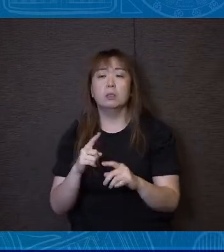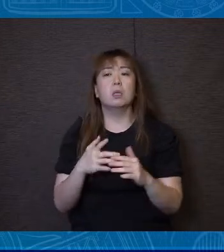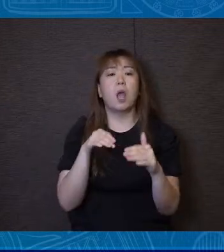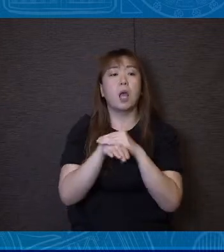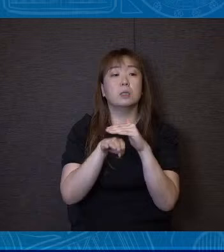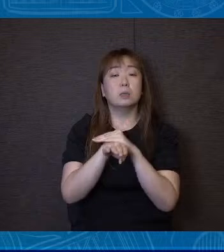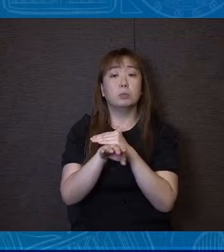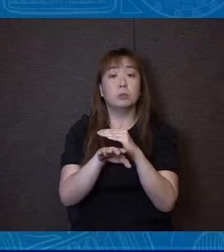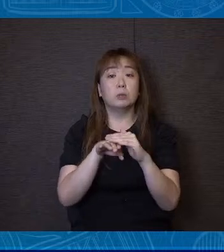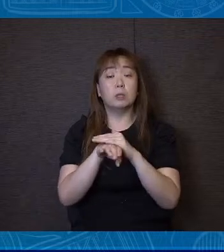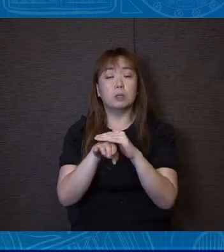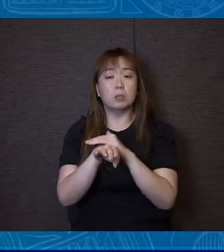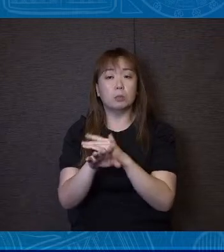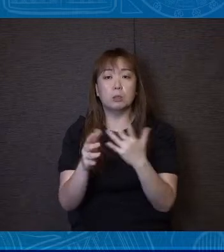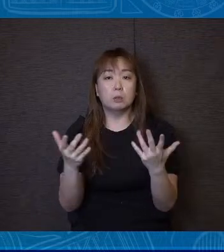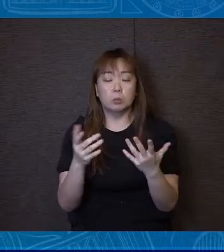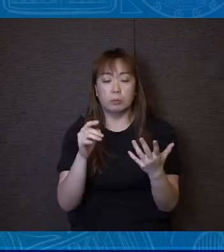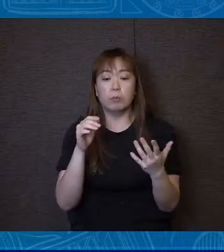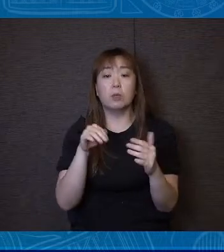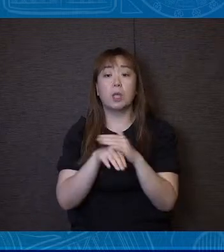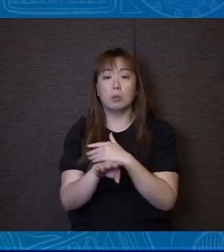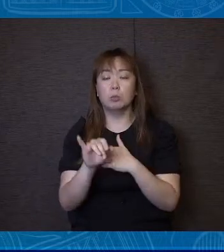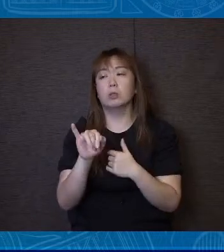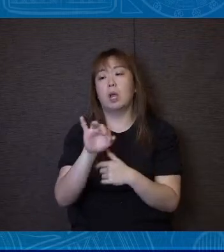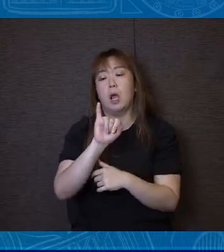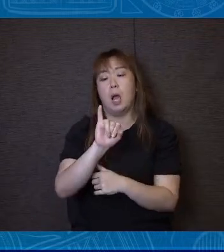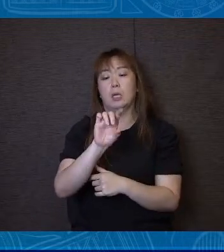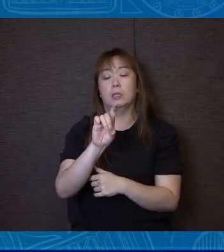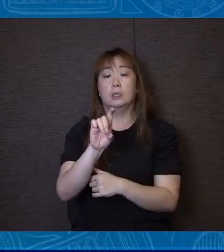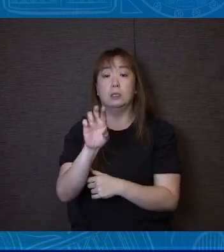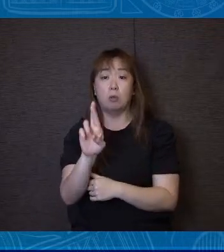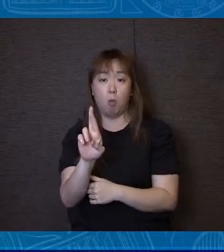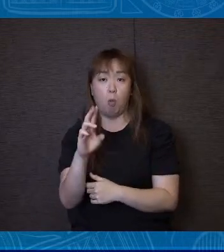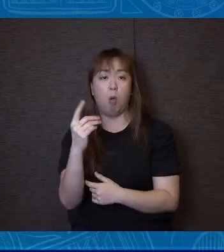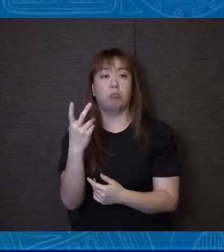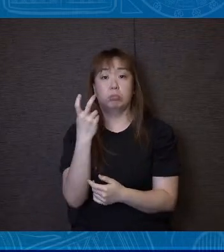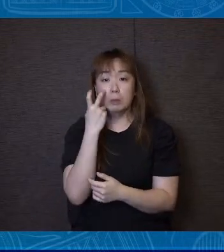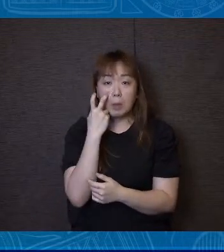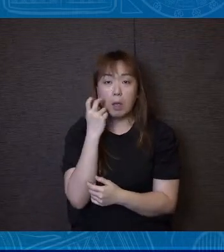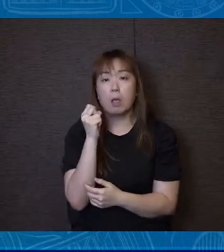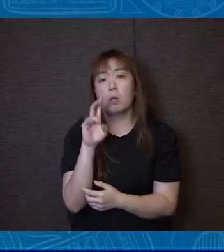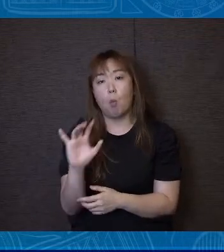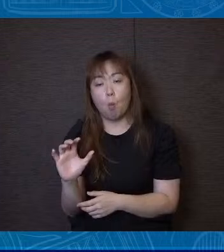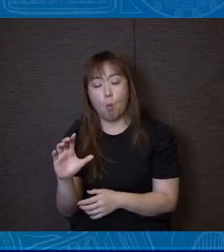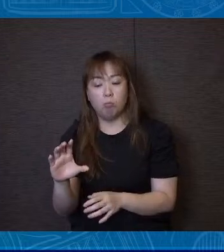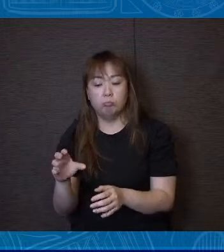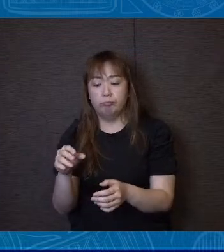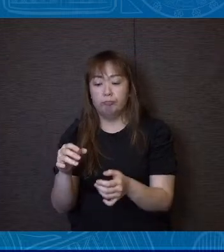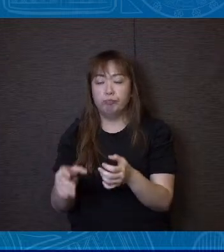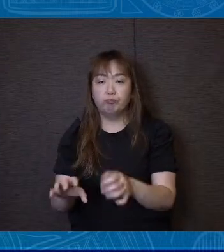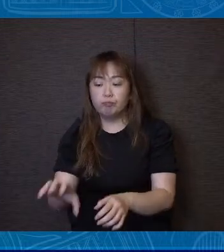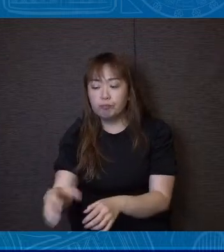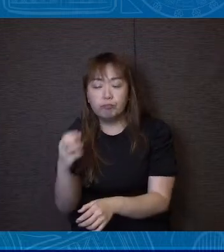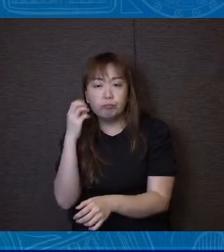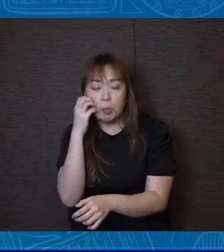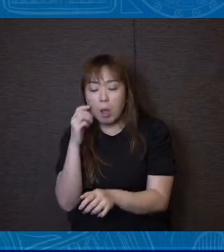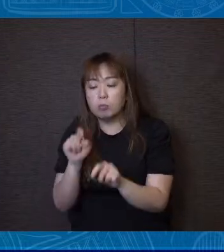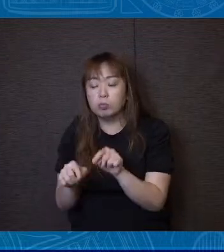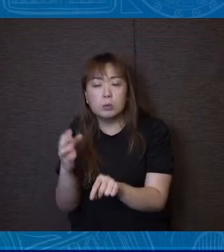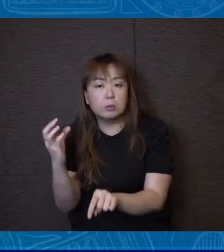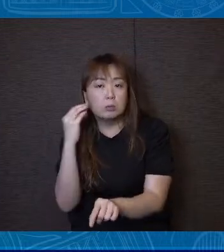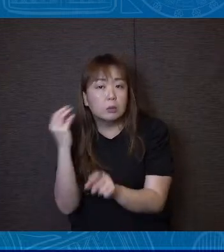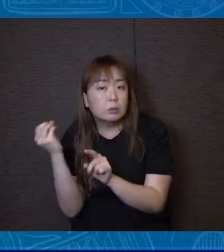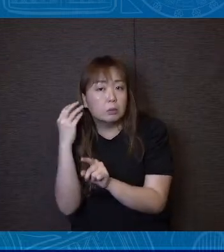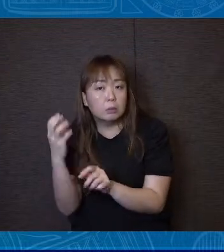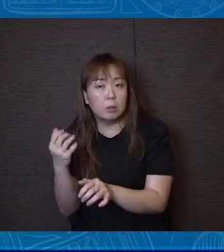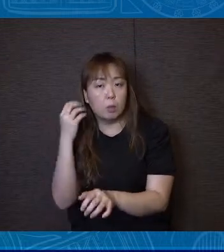side, also, so you have IVR for visual impairments, where you can have a hotline that you can call and you can hear sort of